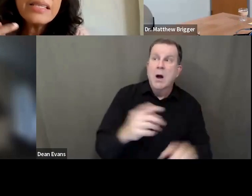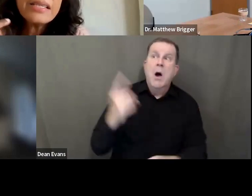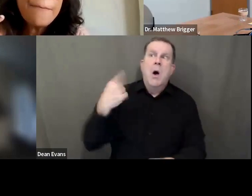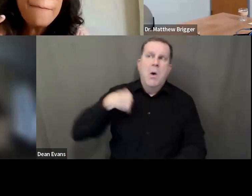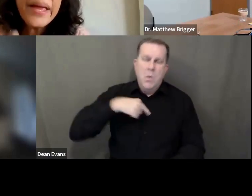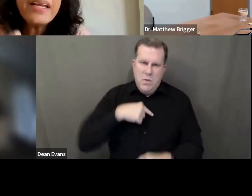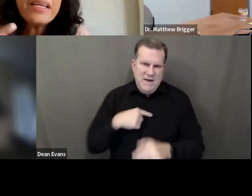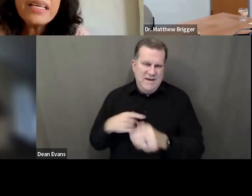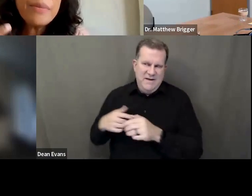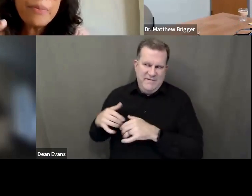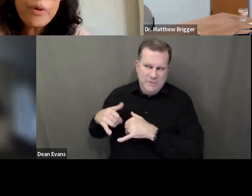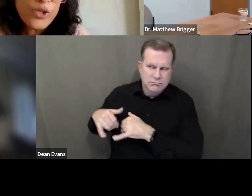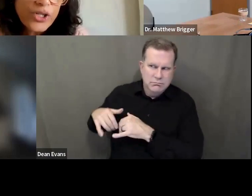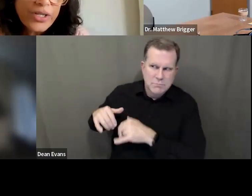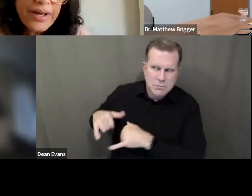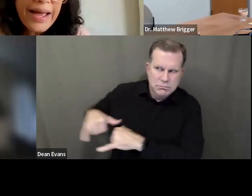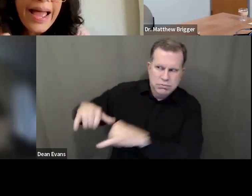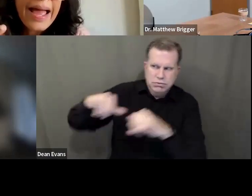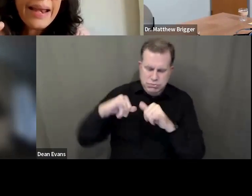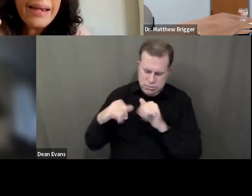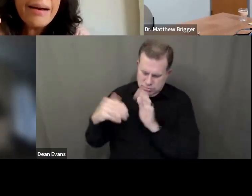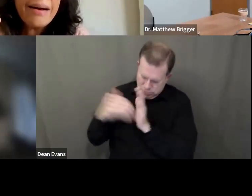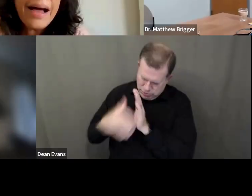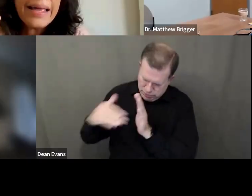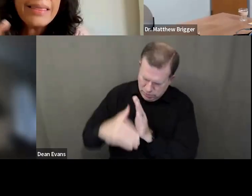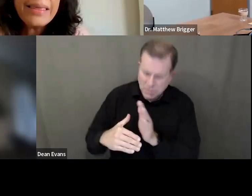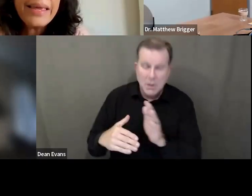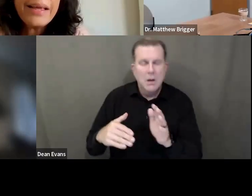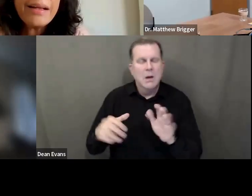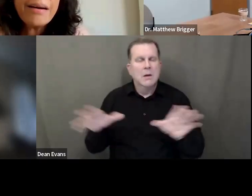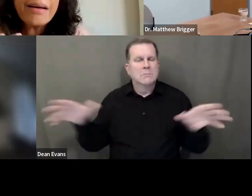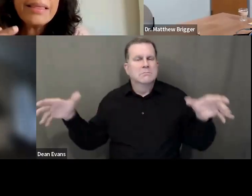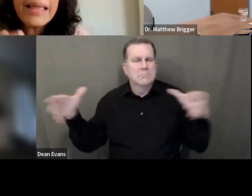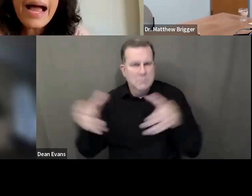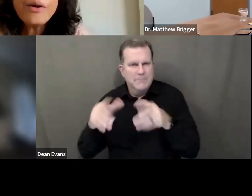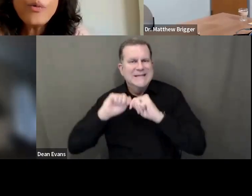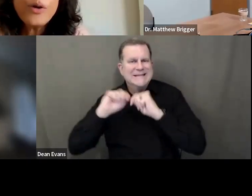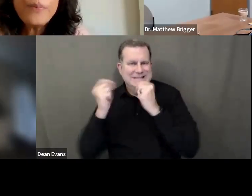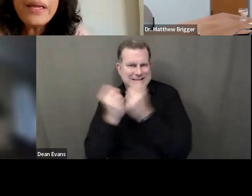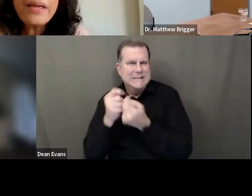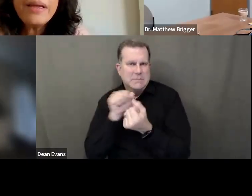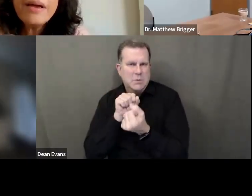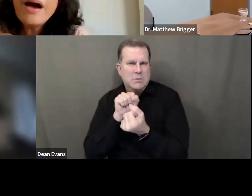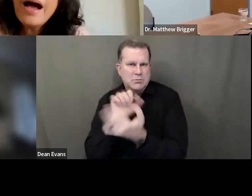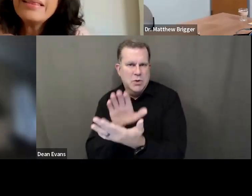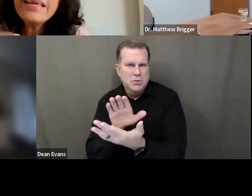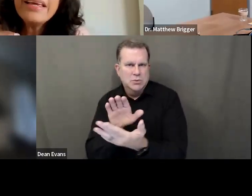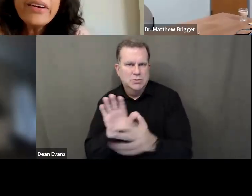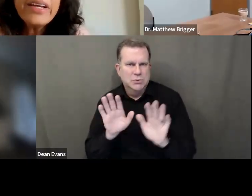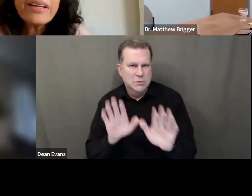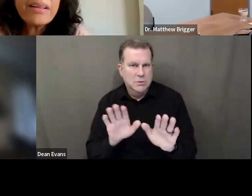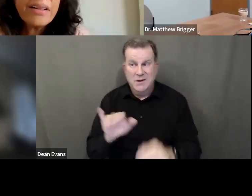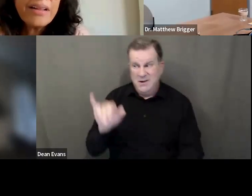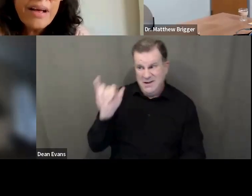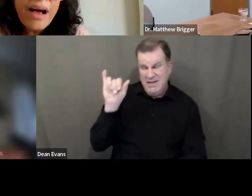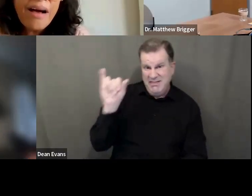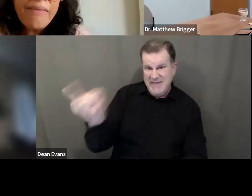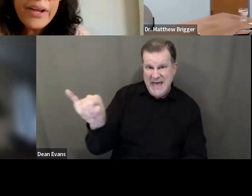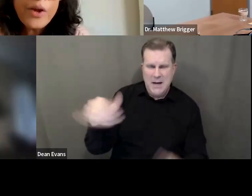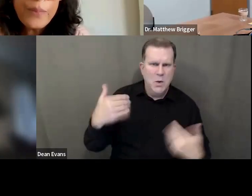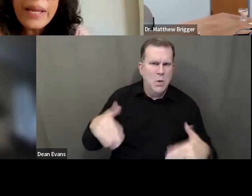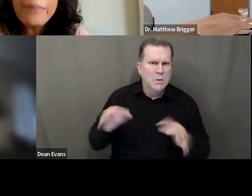said, it's a big team approach. And I think that would be, I think,